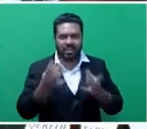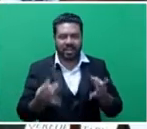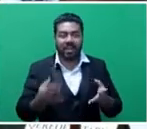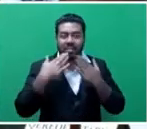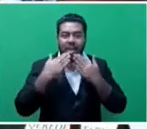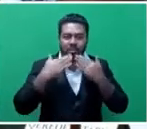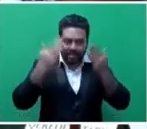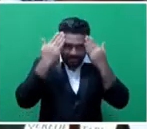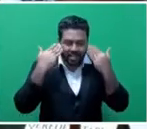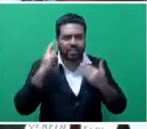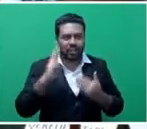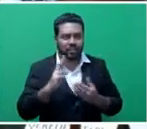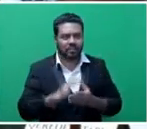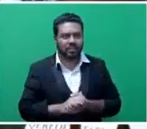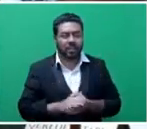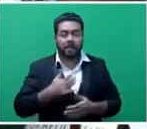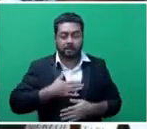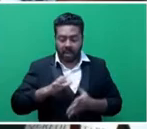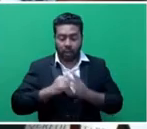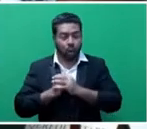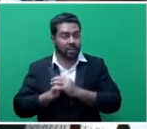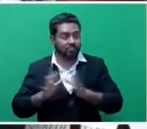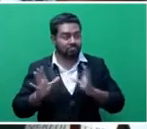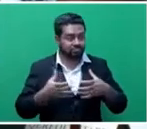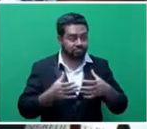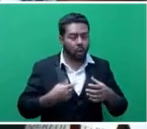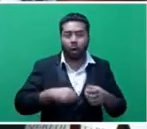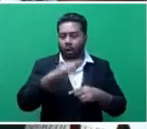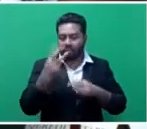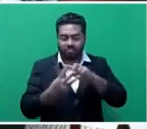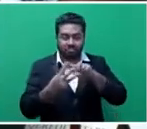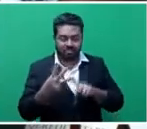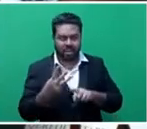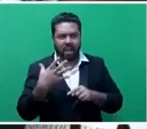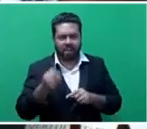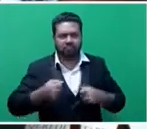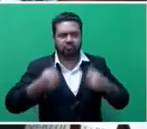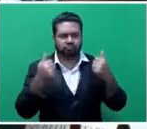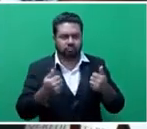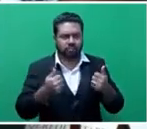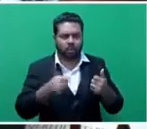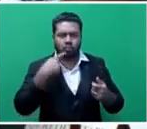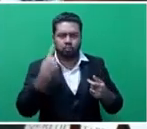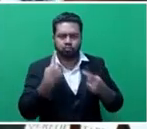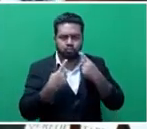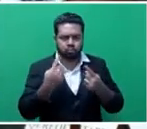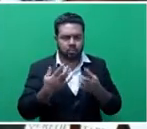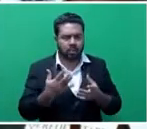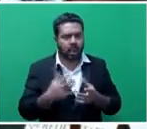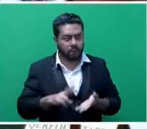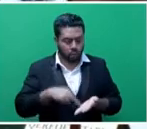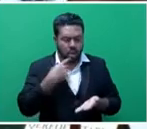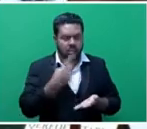Speaker. My colleagues, all three of them have quite eloquently